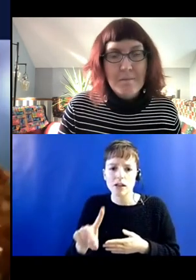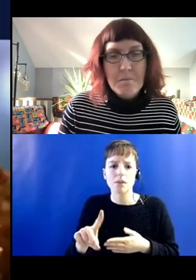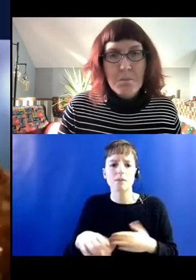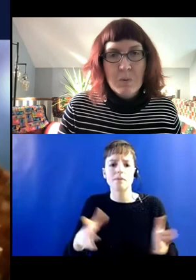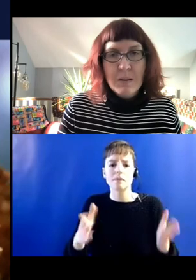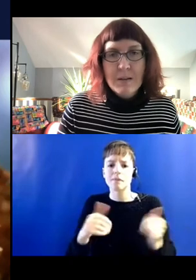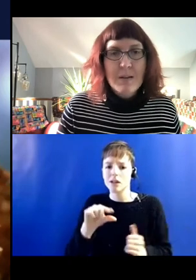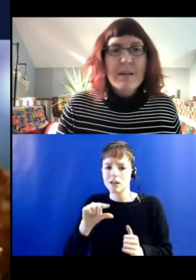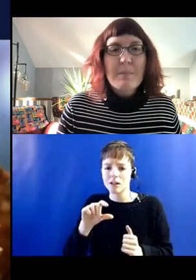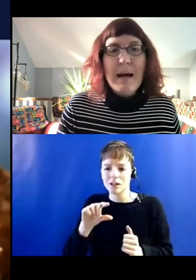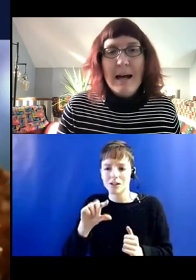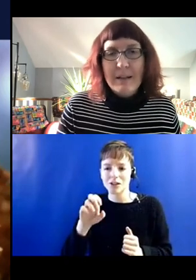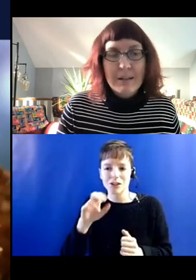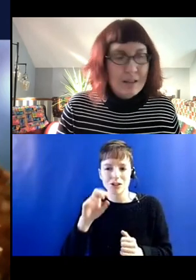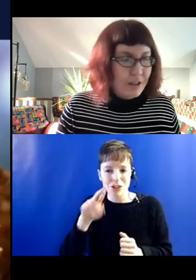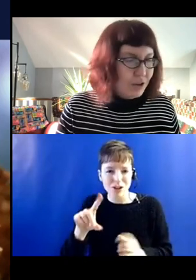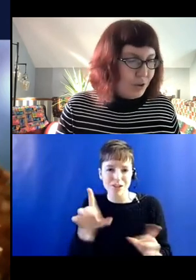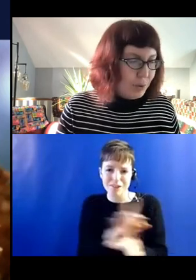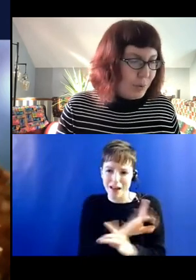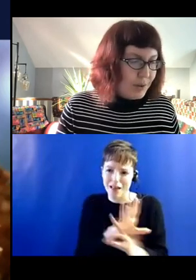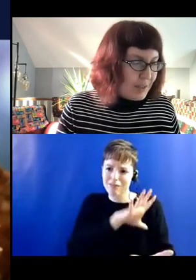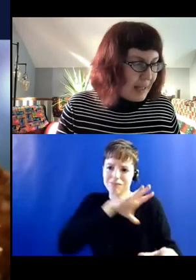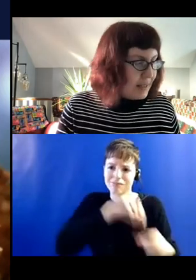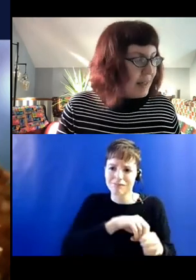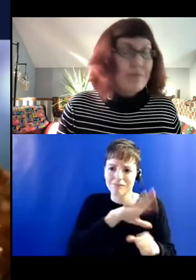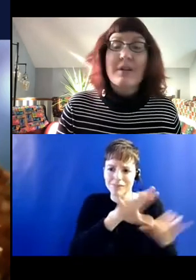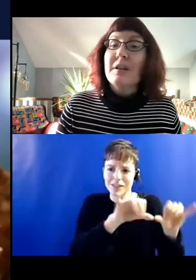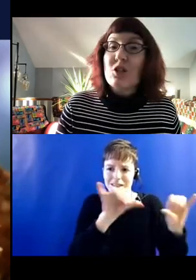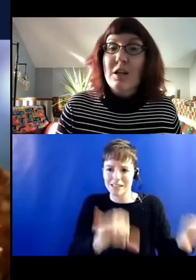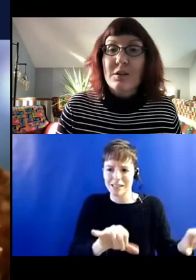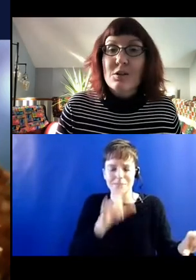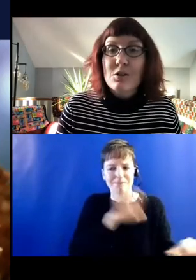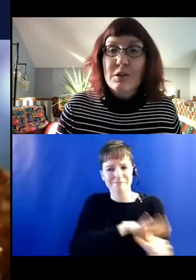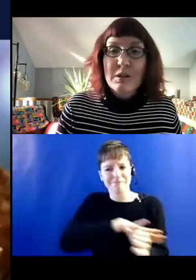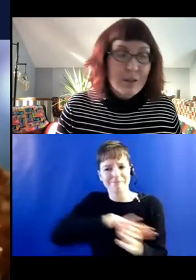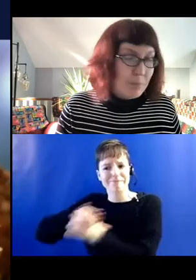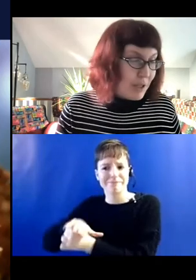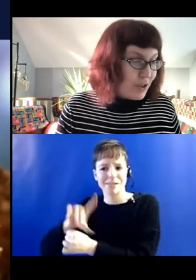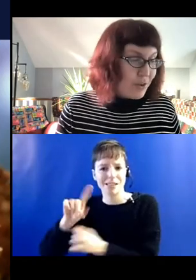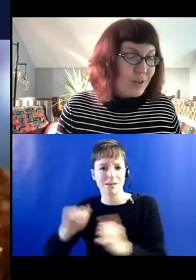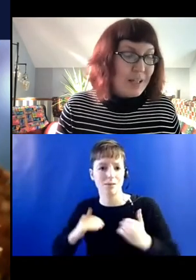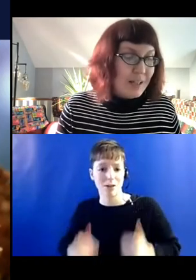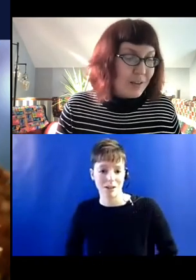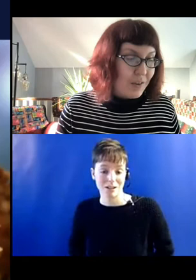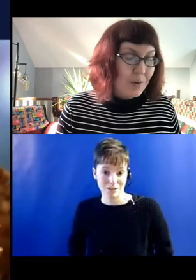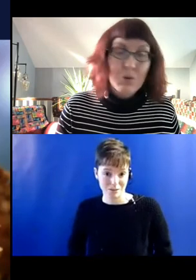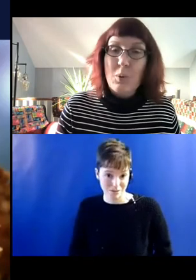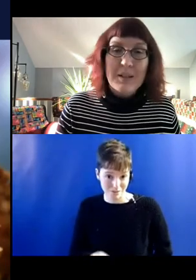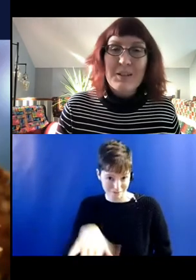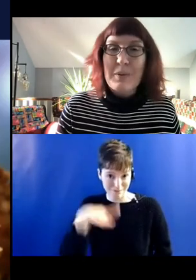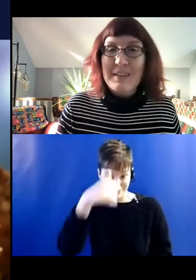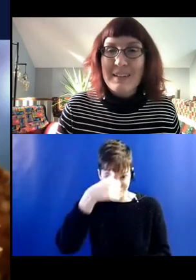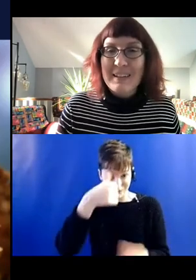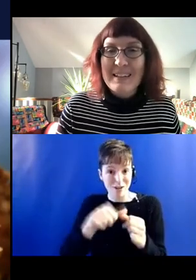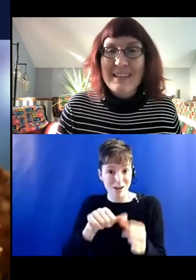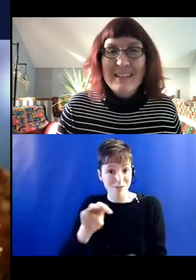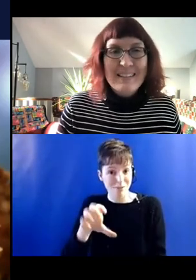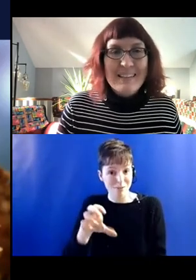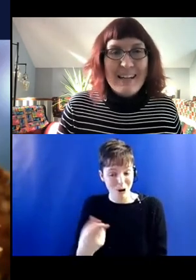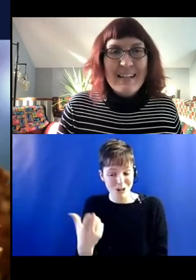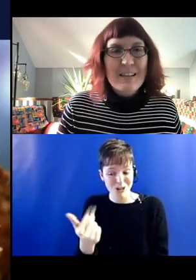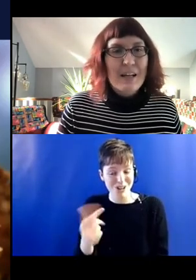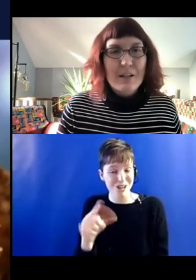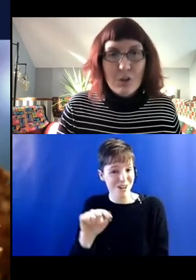bodies. Think back to the day that everything changed, March 13th, 2020,